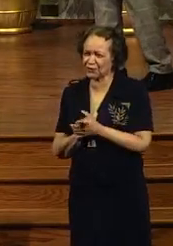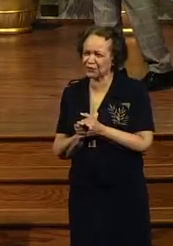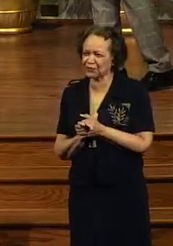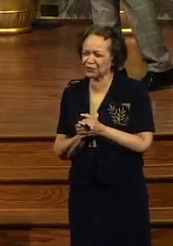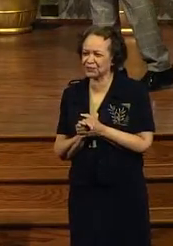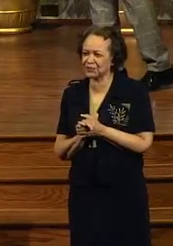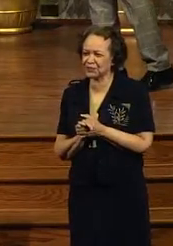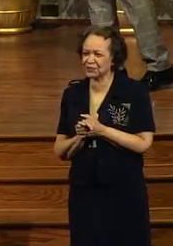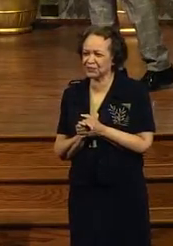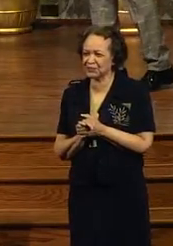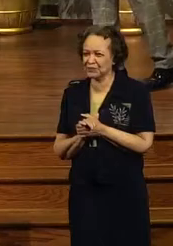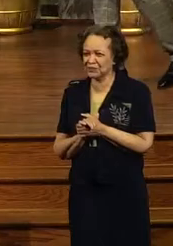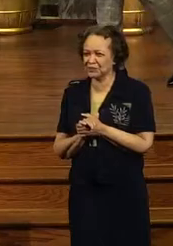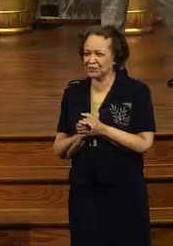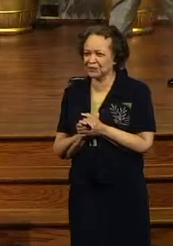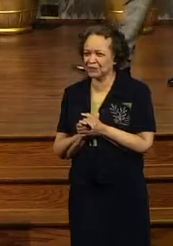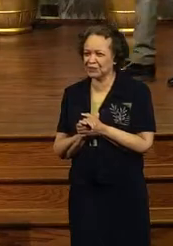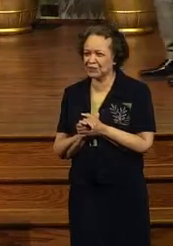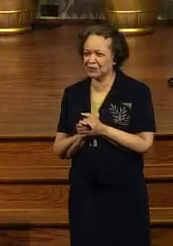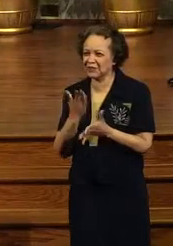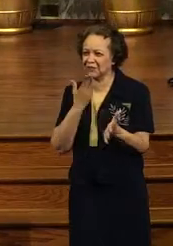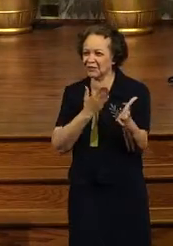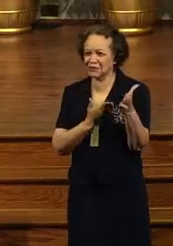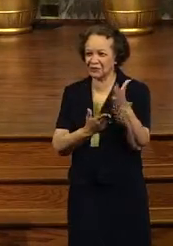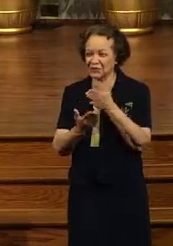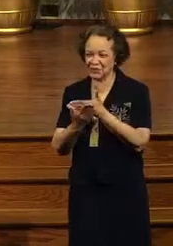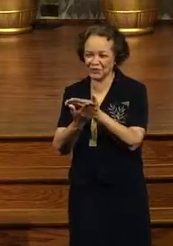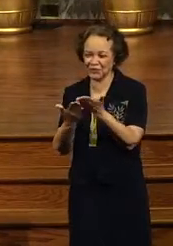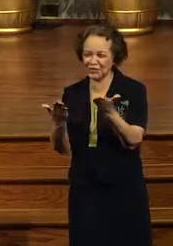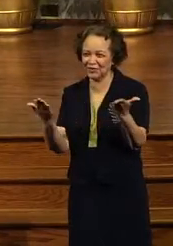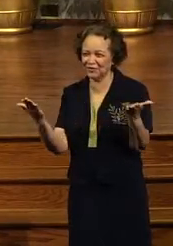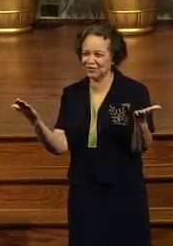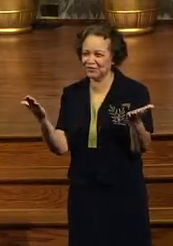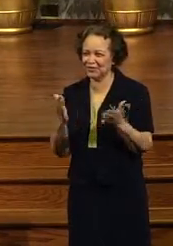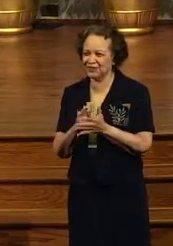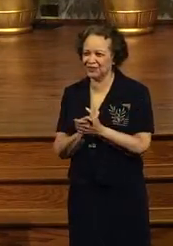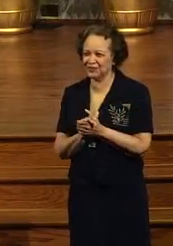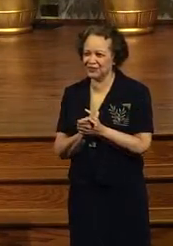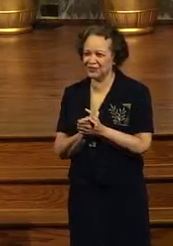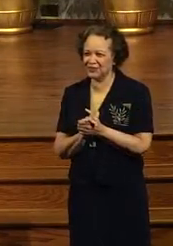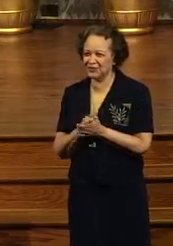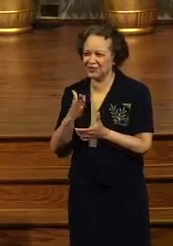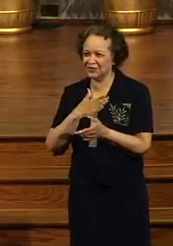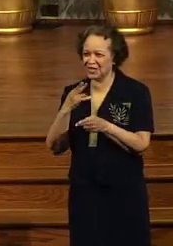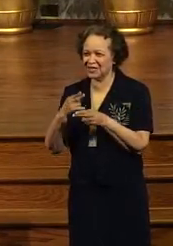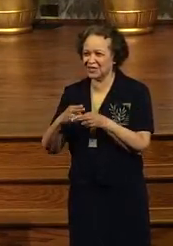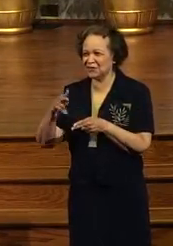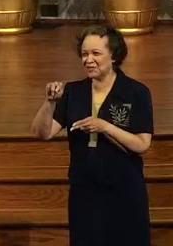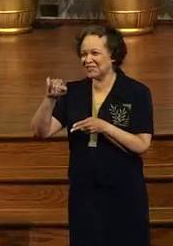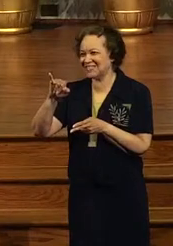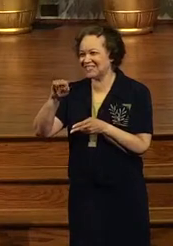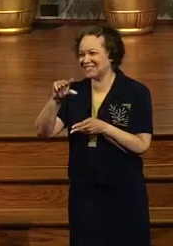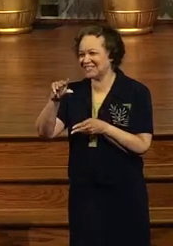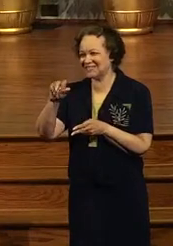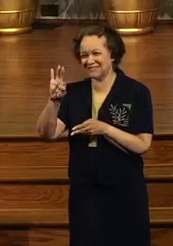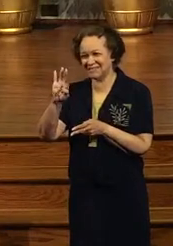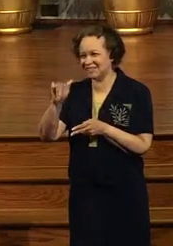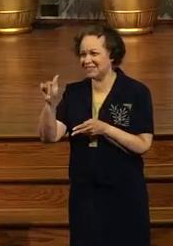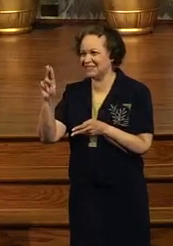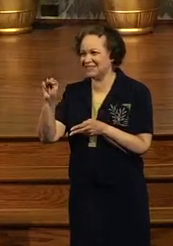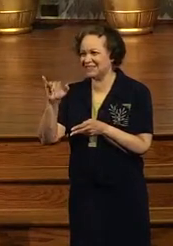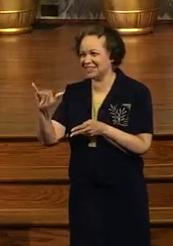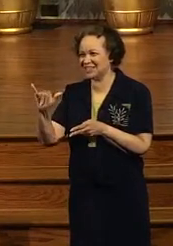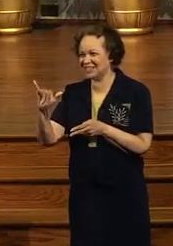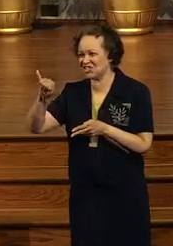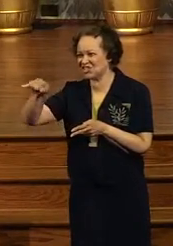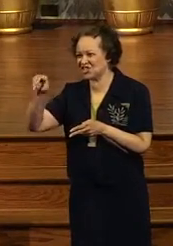Thank you. Thank you so much. Good morning, everyone. My name is Tiffany Johnson. You can't hear me? I'm